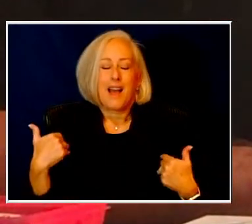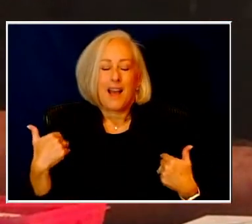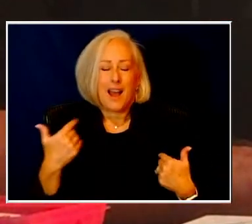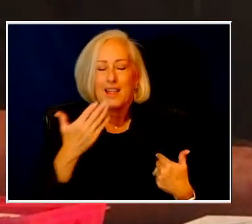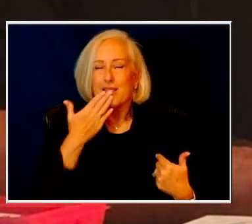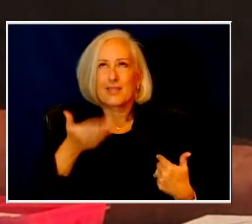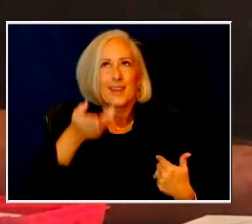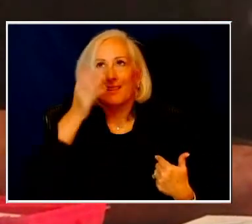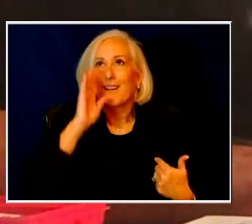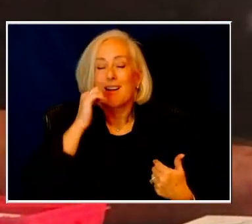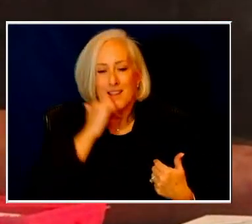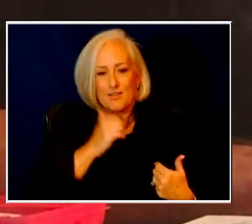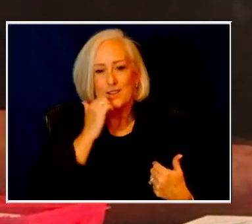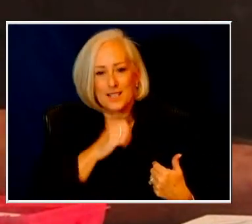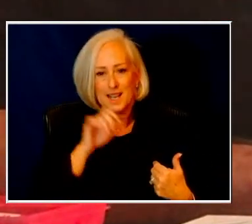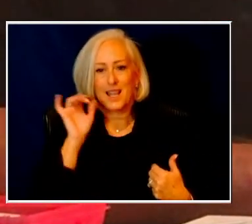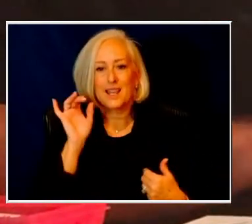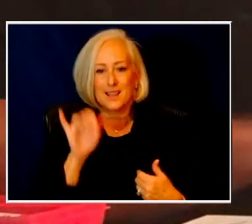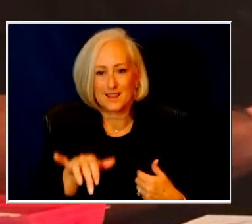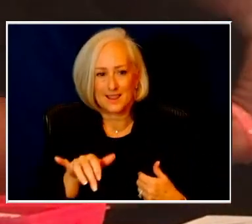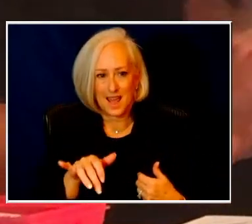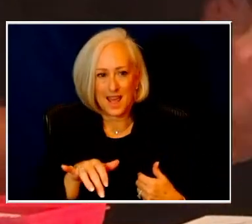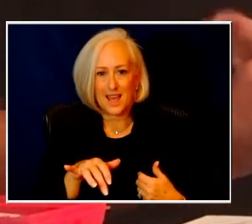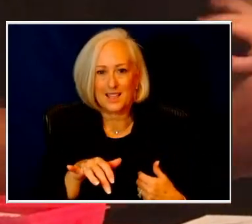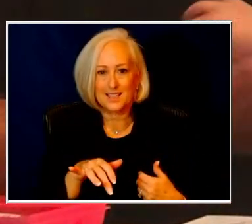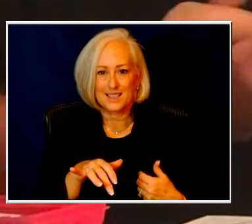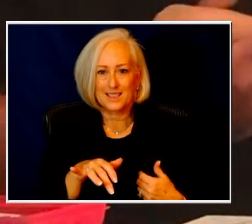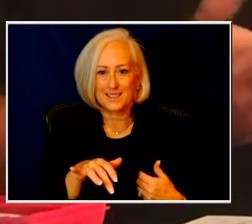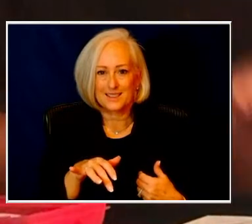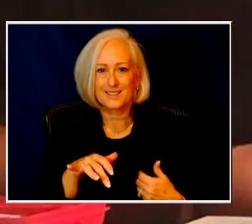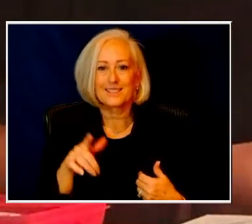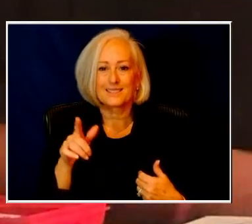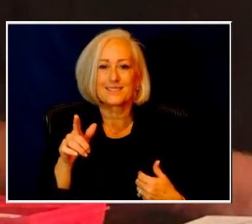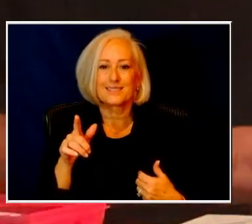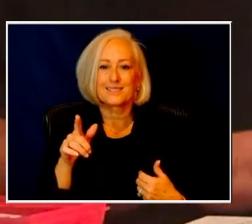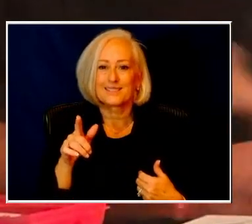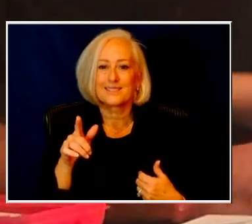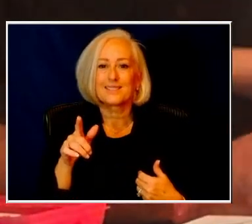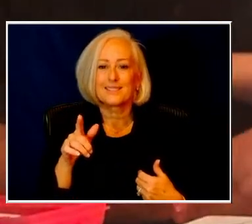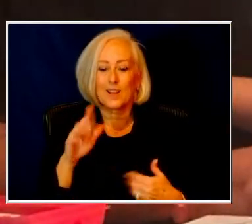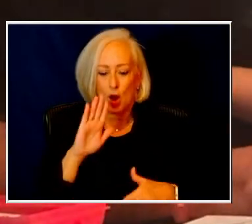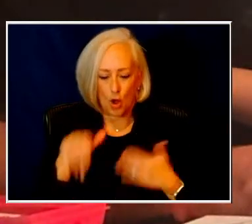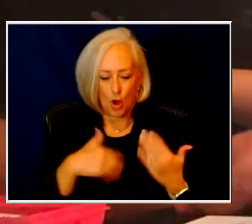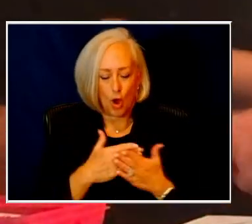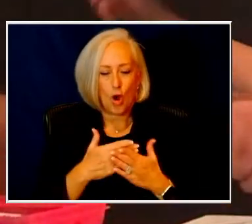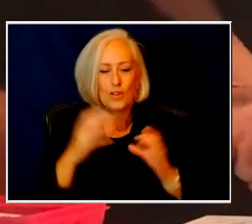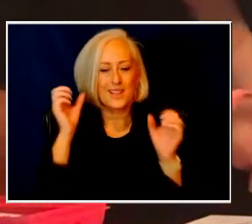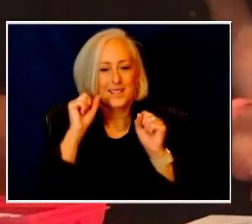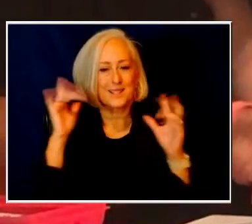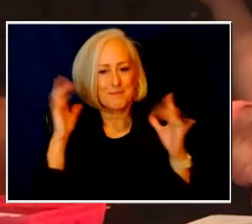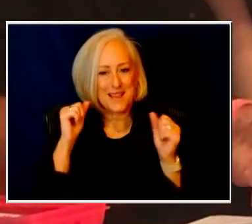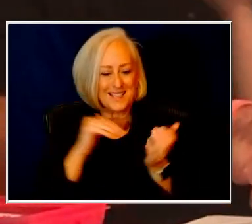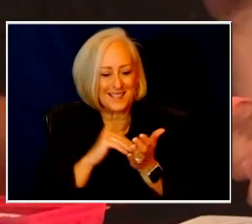every day that He sent all of these amazing doctors into our lives.